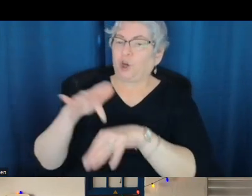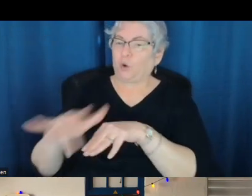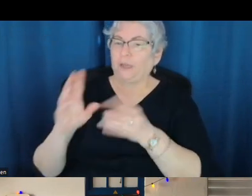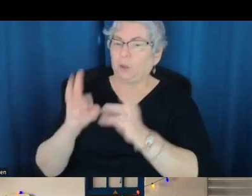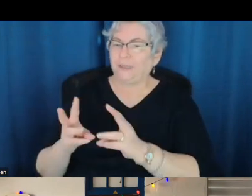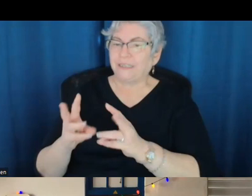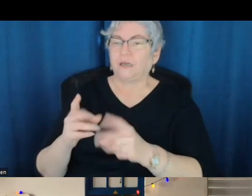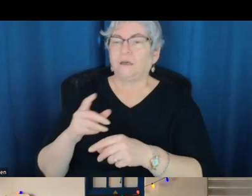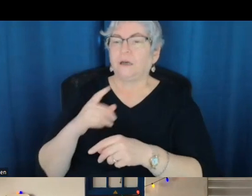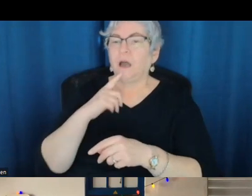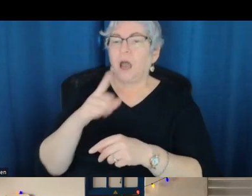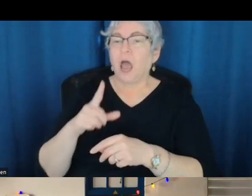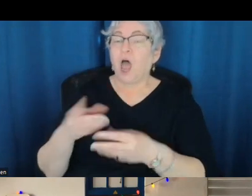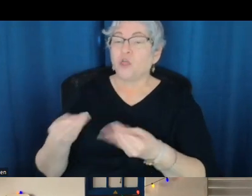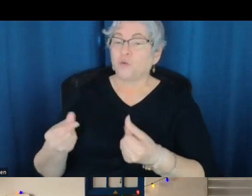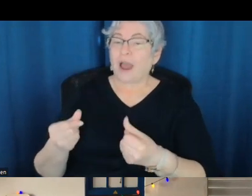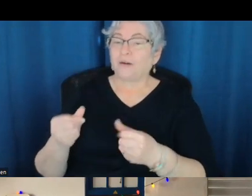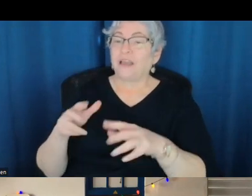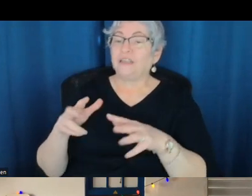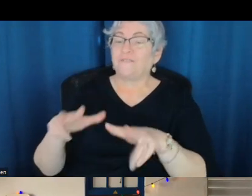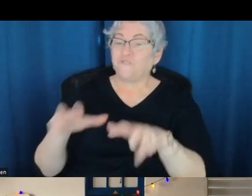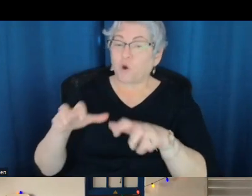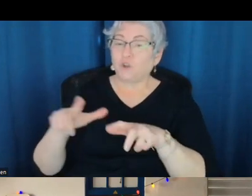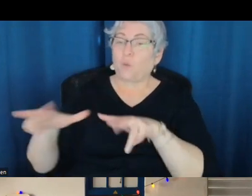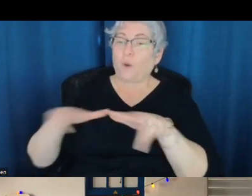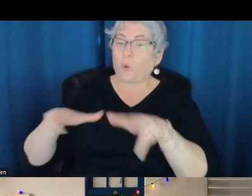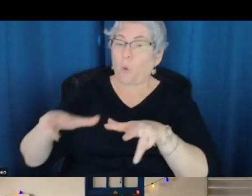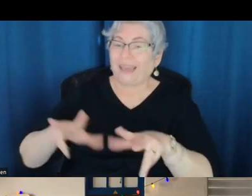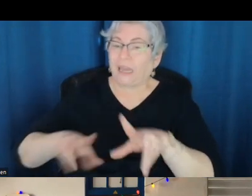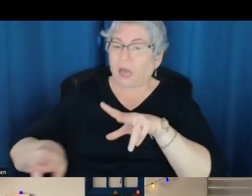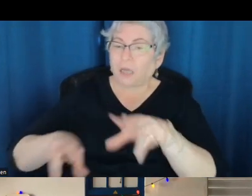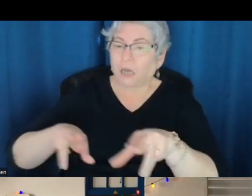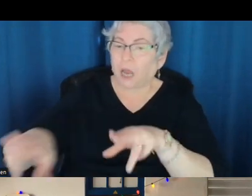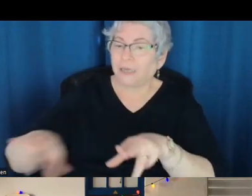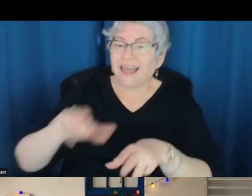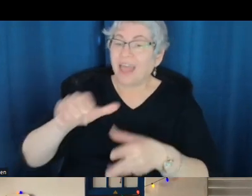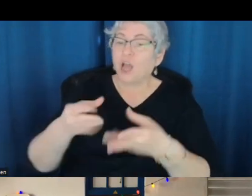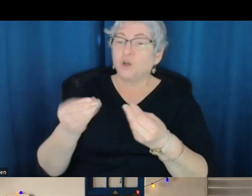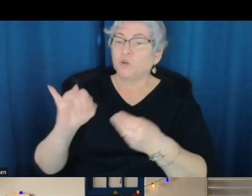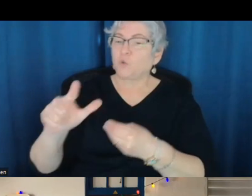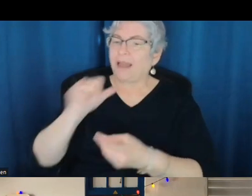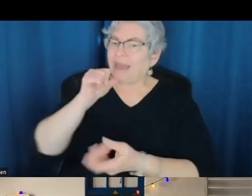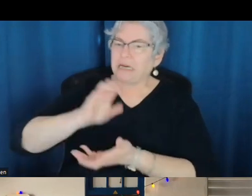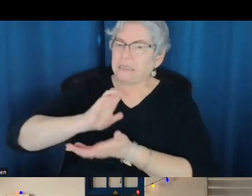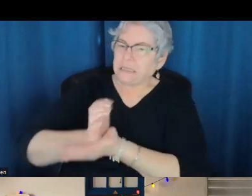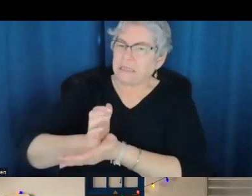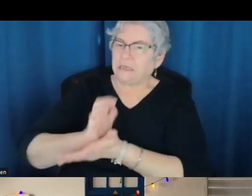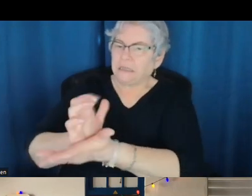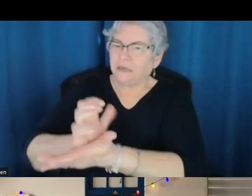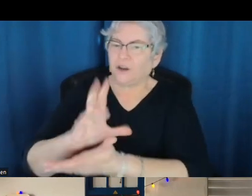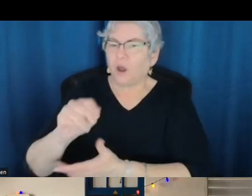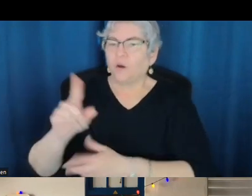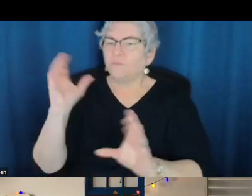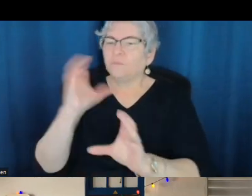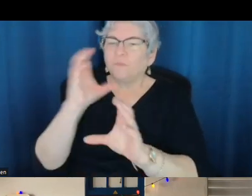winter is that the ground is frozen, so that when you're walking through your meadow, cutting things back, you're not compacting the soil. And then you want to scout